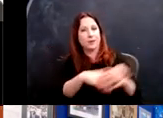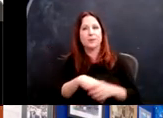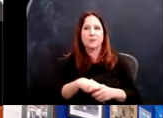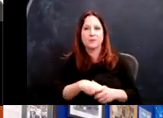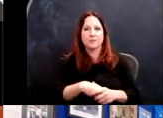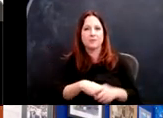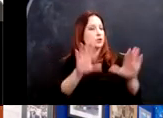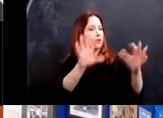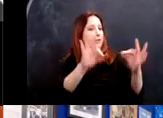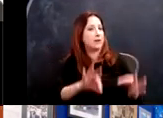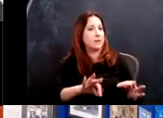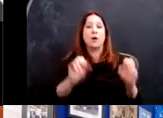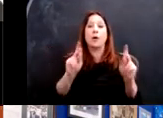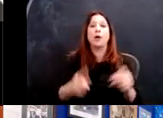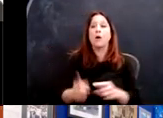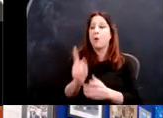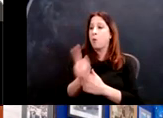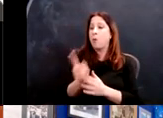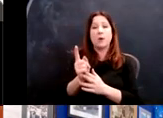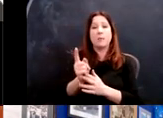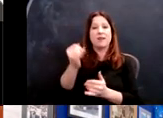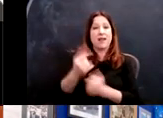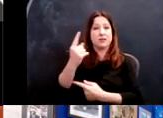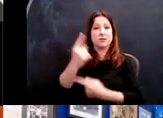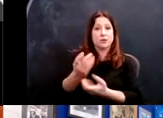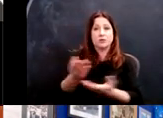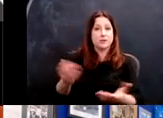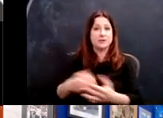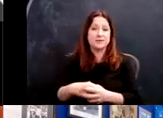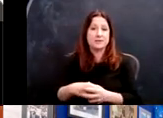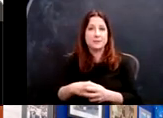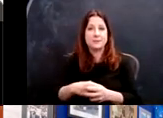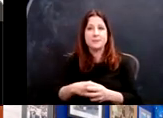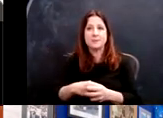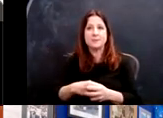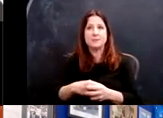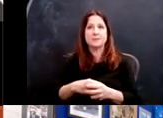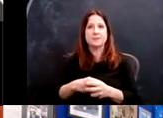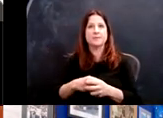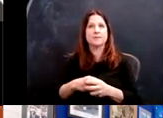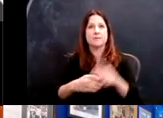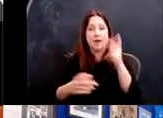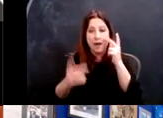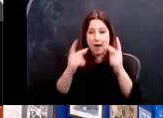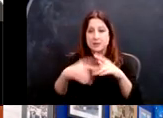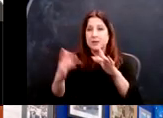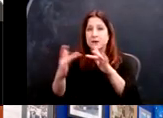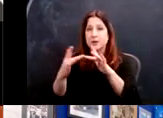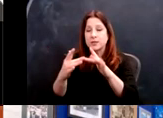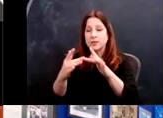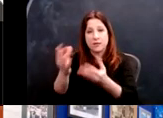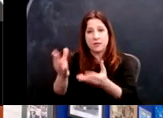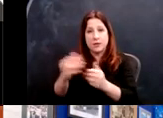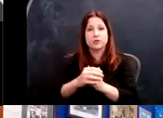feedback. All right, I think we have one last minute for any questions from you all. Now I see the contact information if you want to get in touch. And I do want to